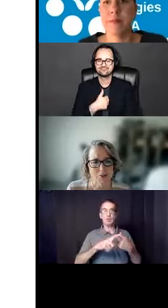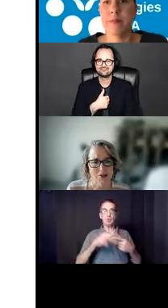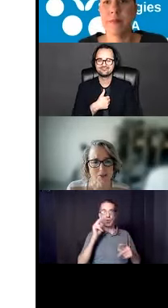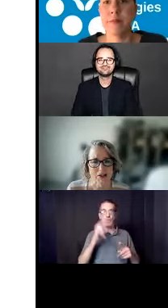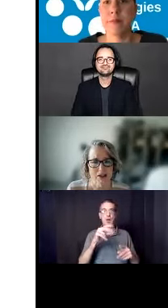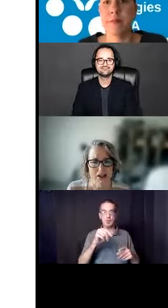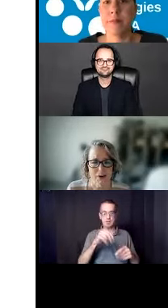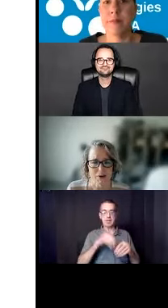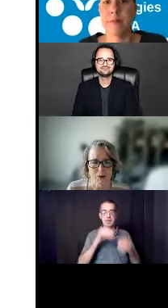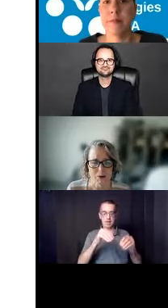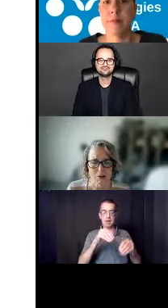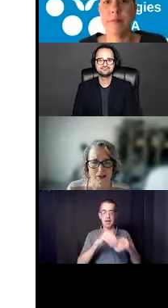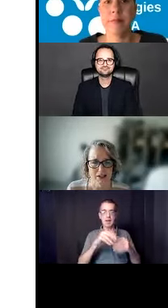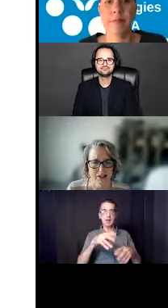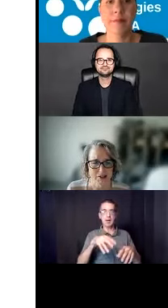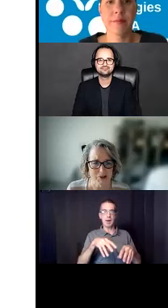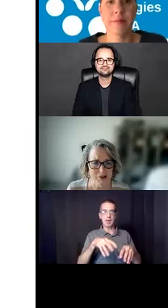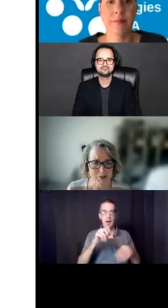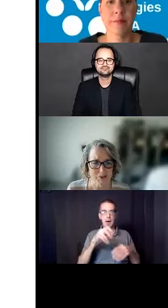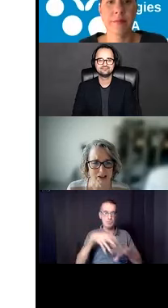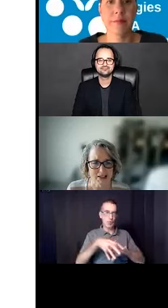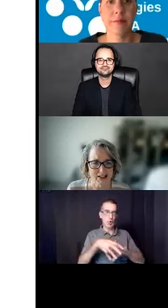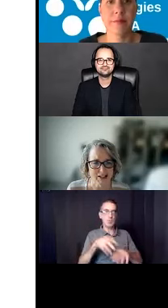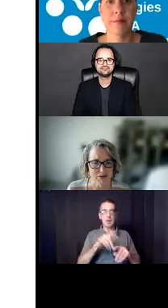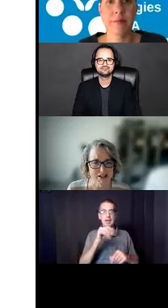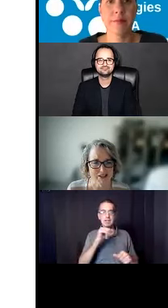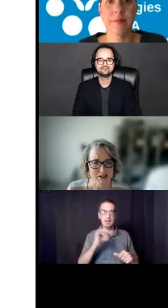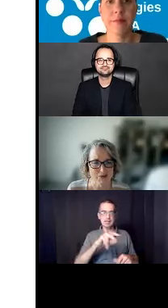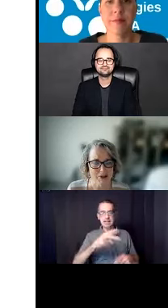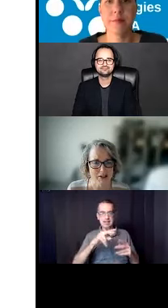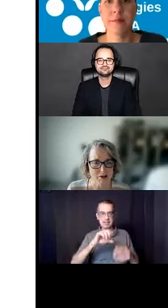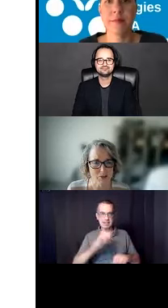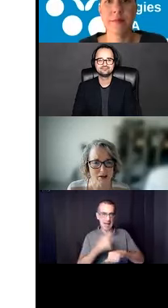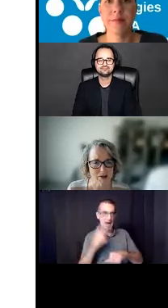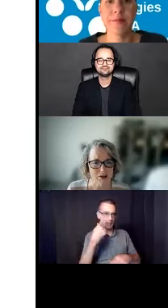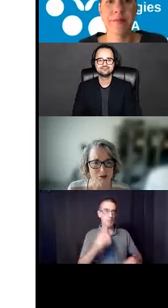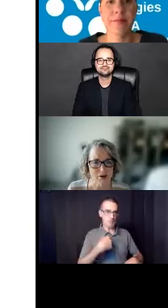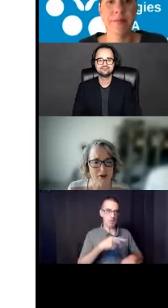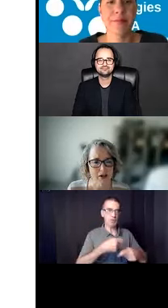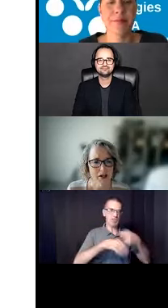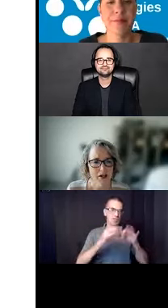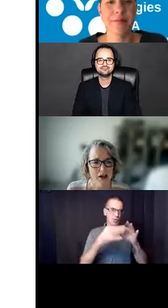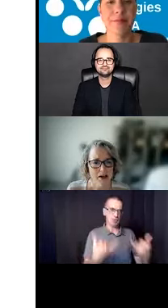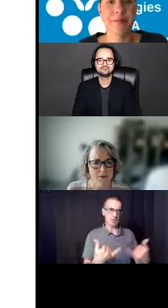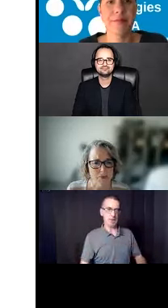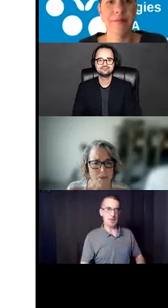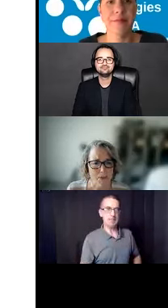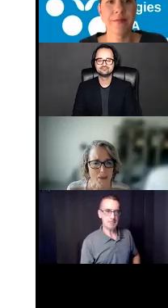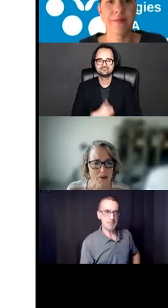as you put them in and absorb, but Lydia is also being a second set of eyes on these for me so that we can make sure